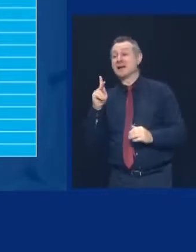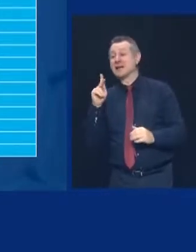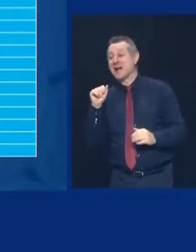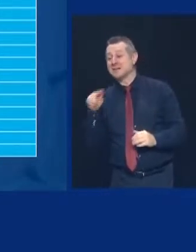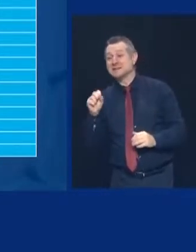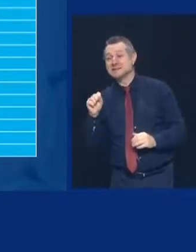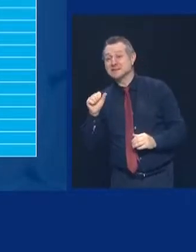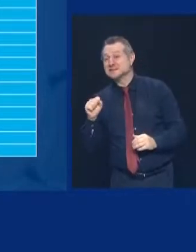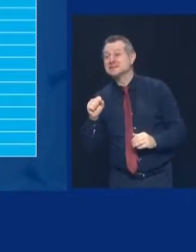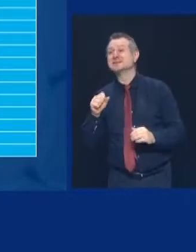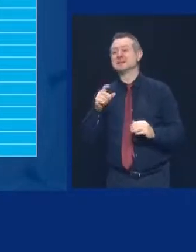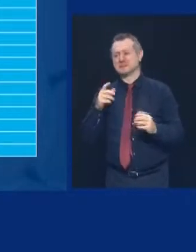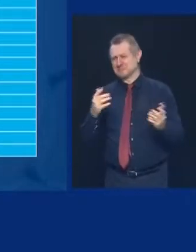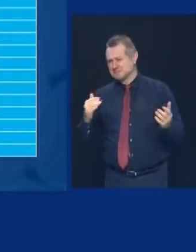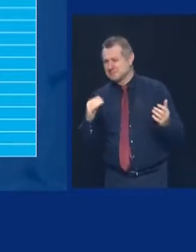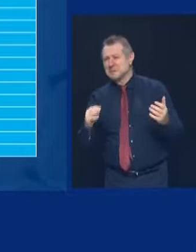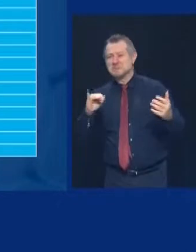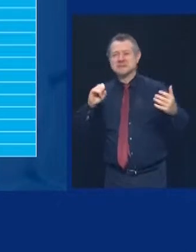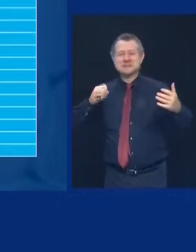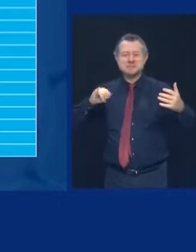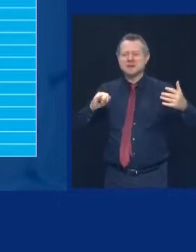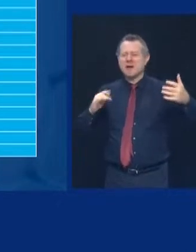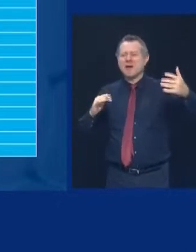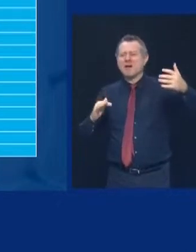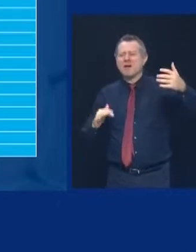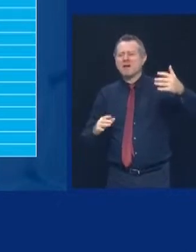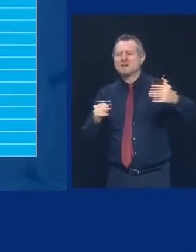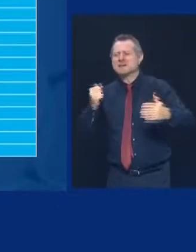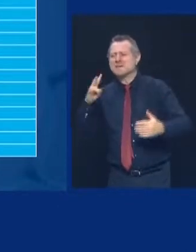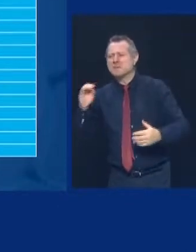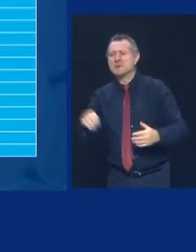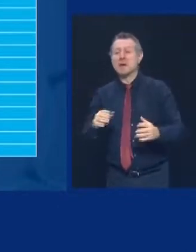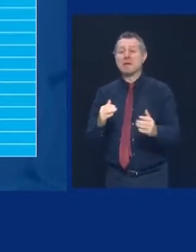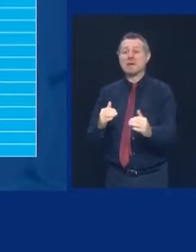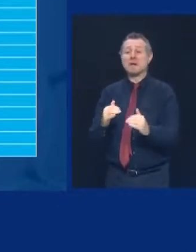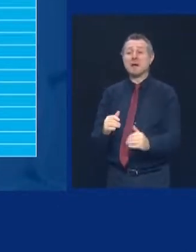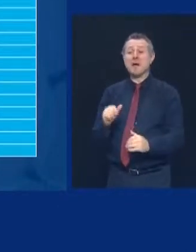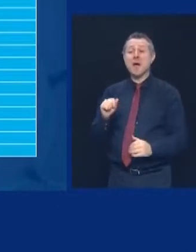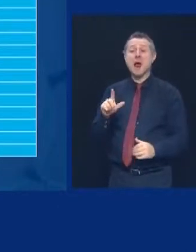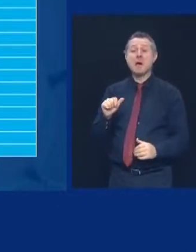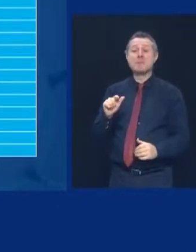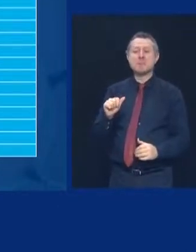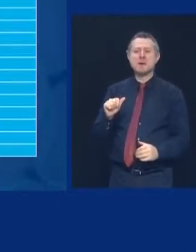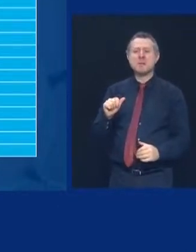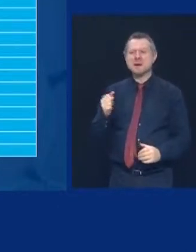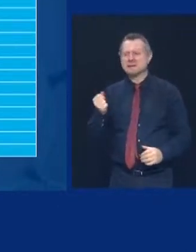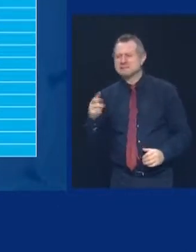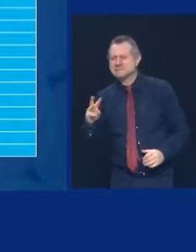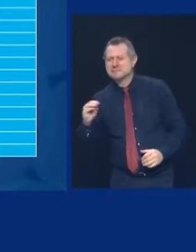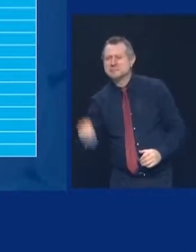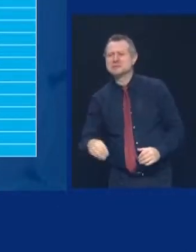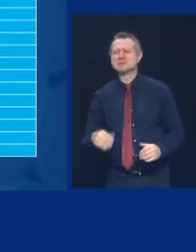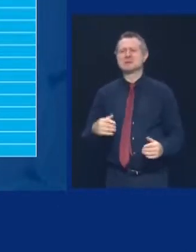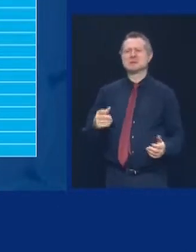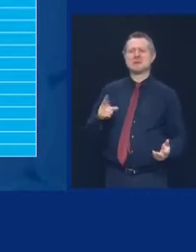19%. Mississippi, 17%. Alabama, 16%. Utah,